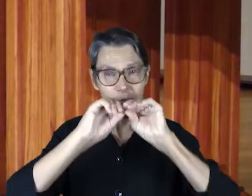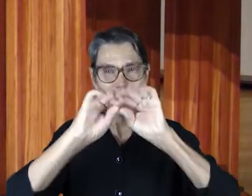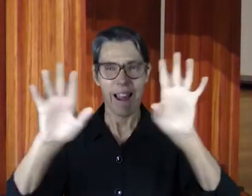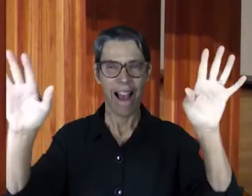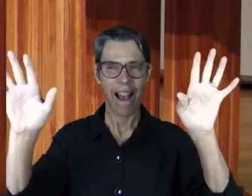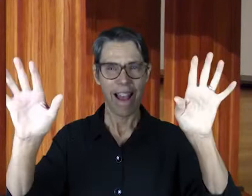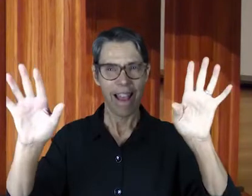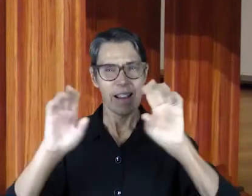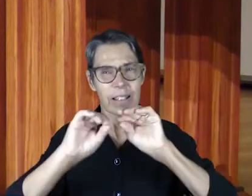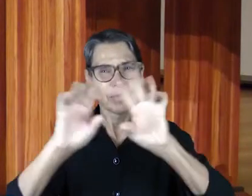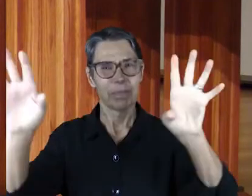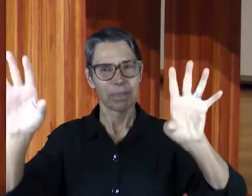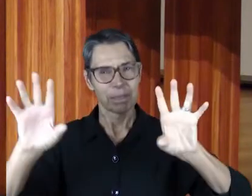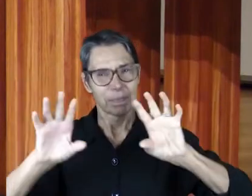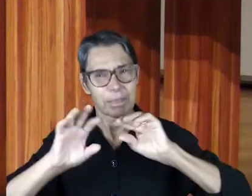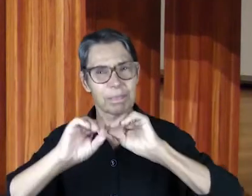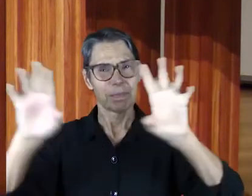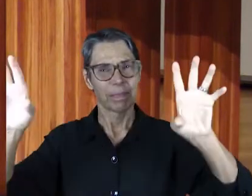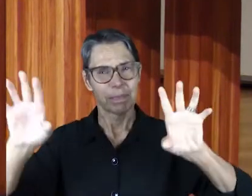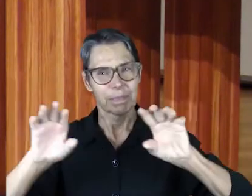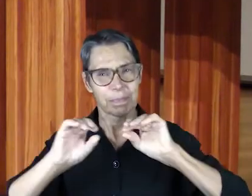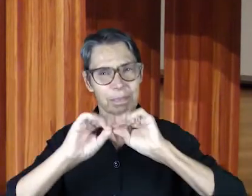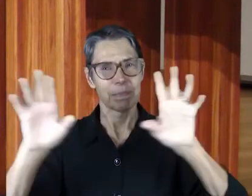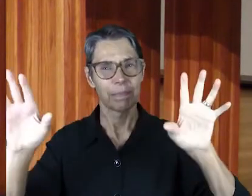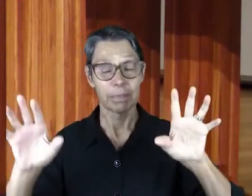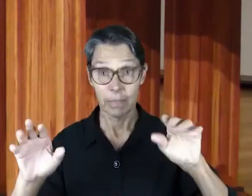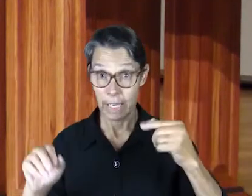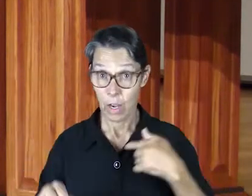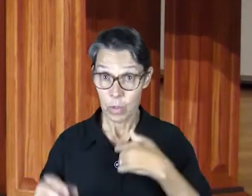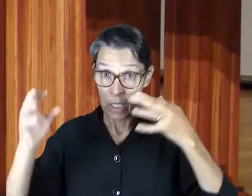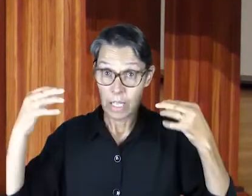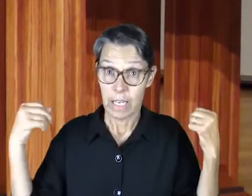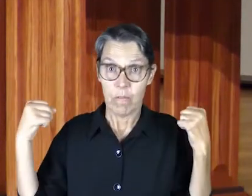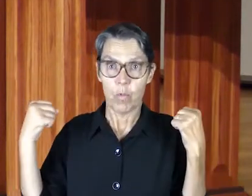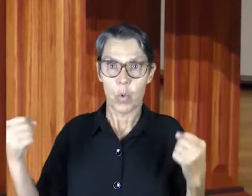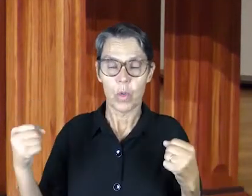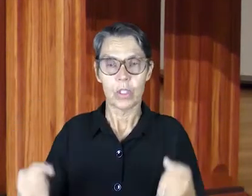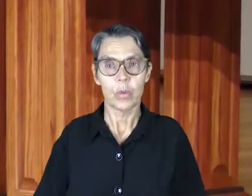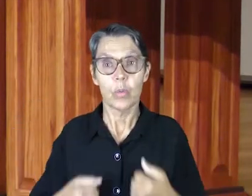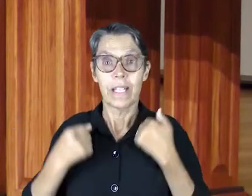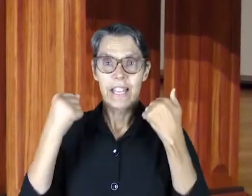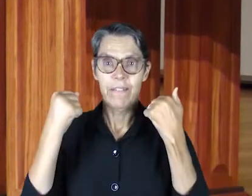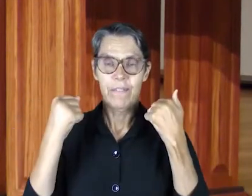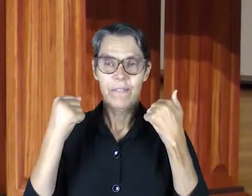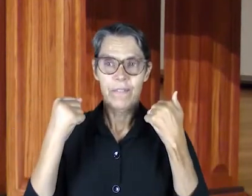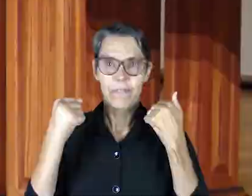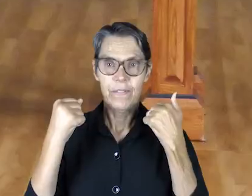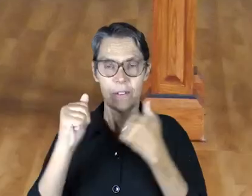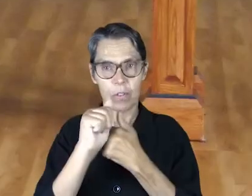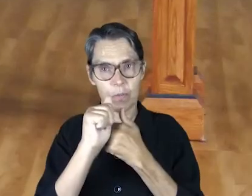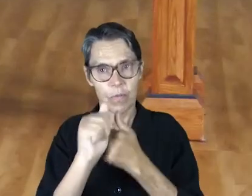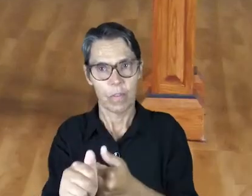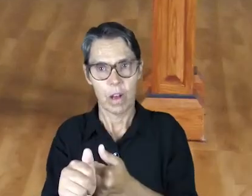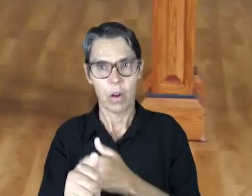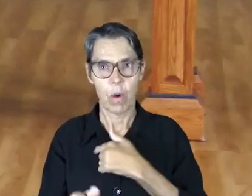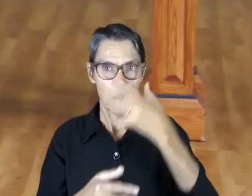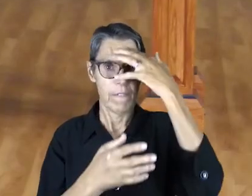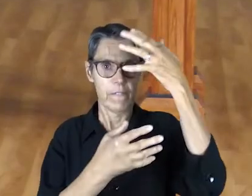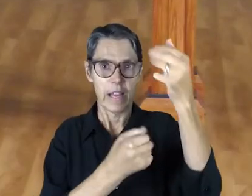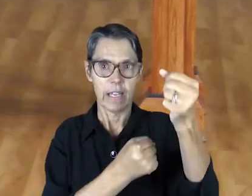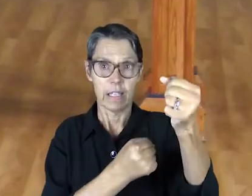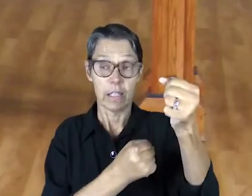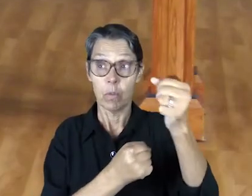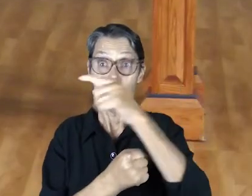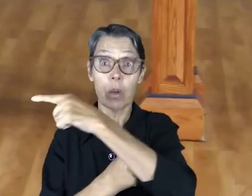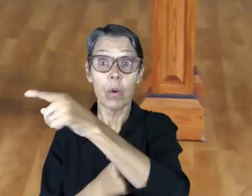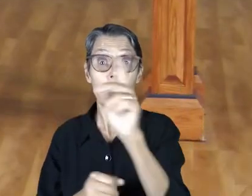Can we decide to have the courage to live our faith when no one expects us to